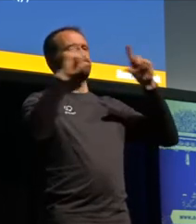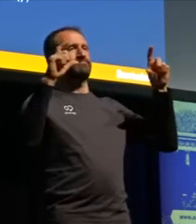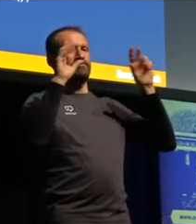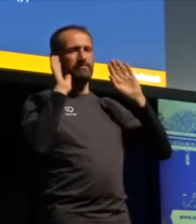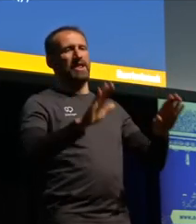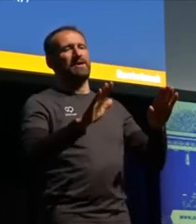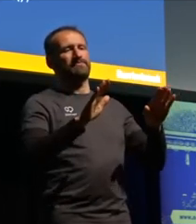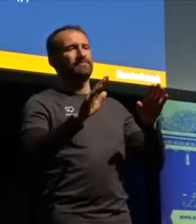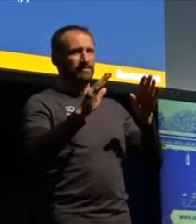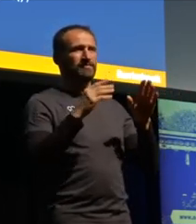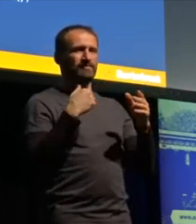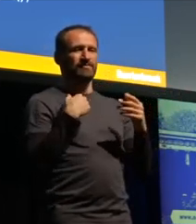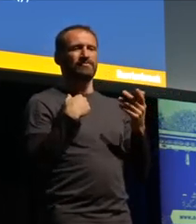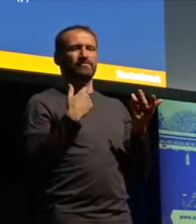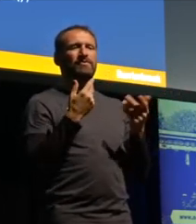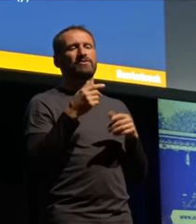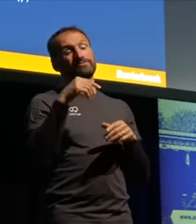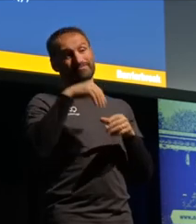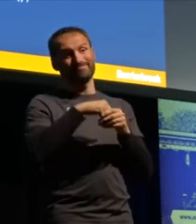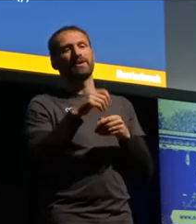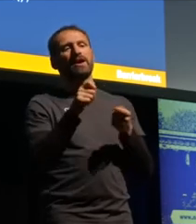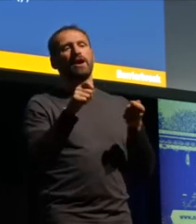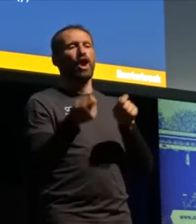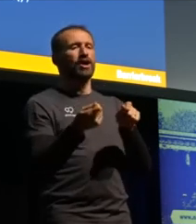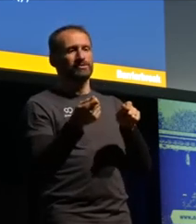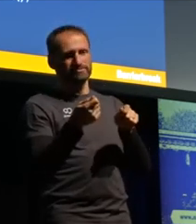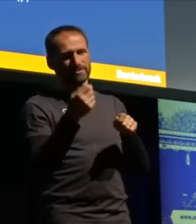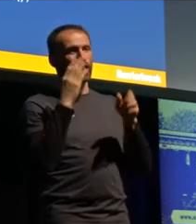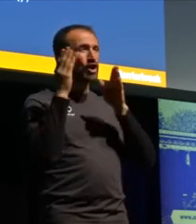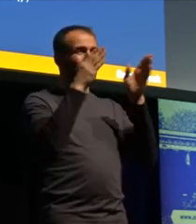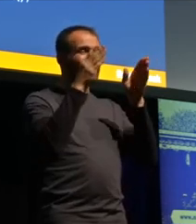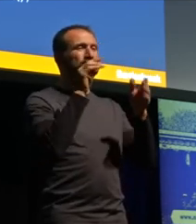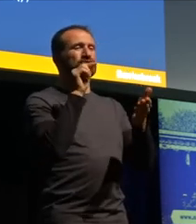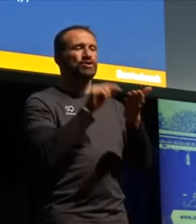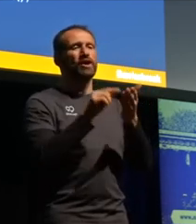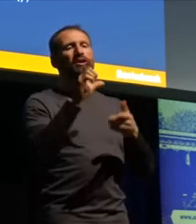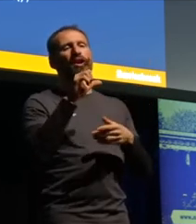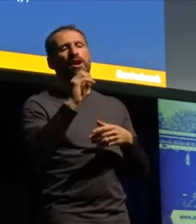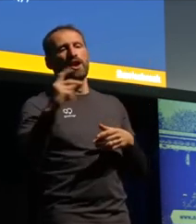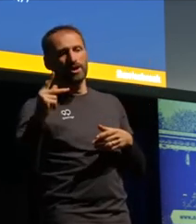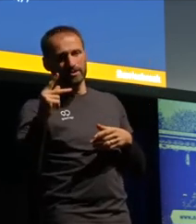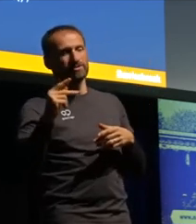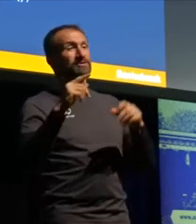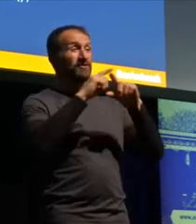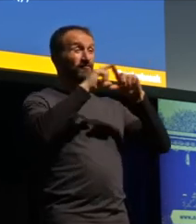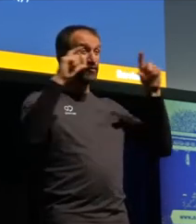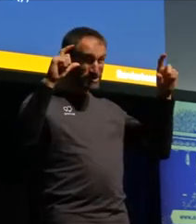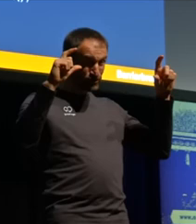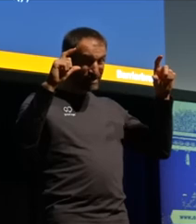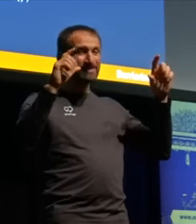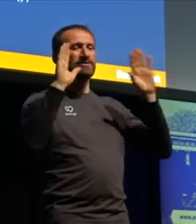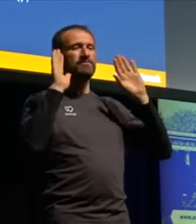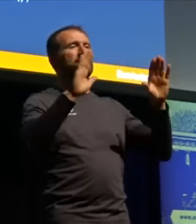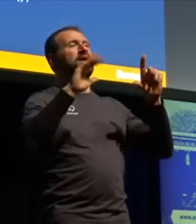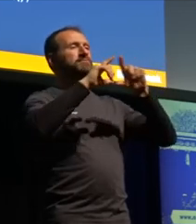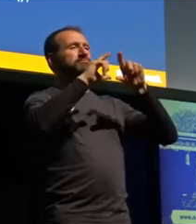specifically, the orientation lock API, which is basically the screen.orientation.lock. So when you're in full screen, you can just